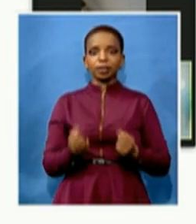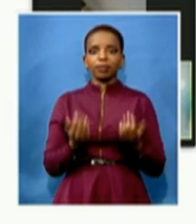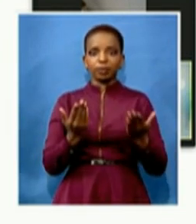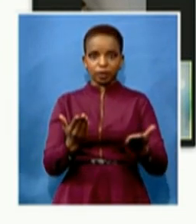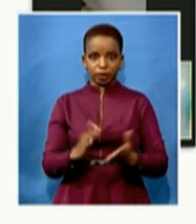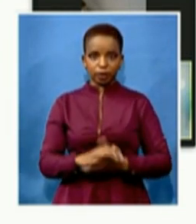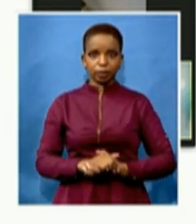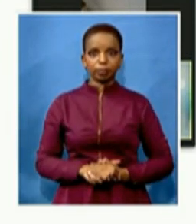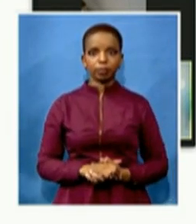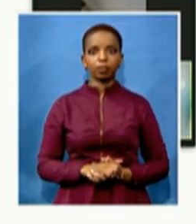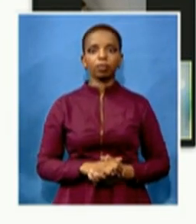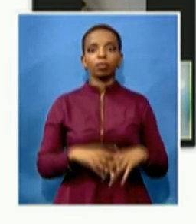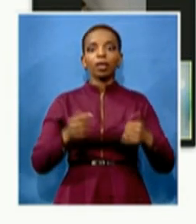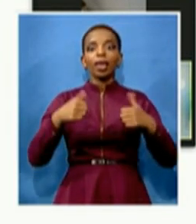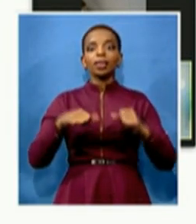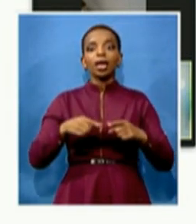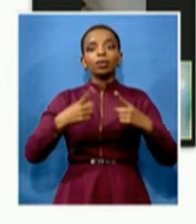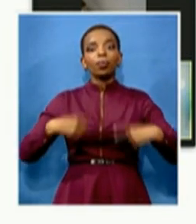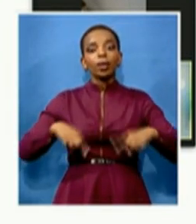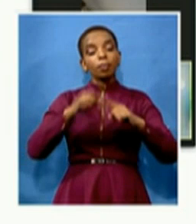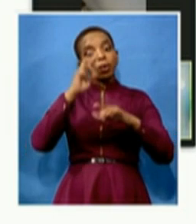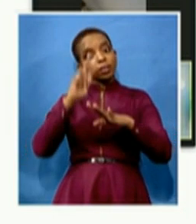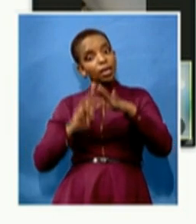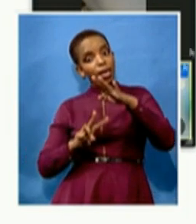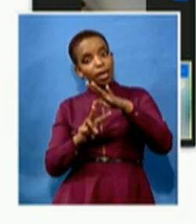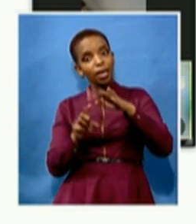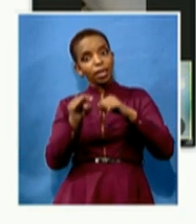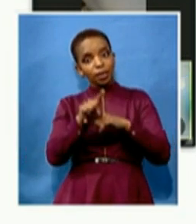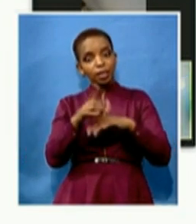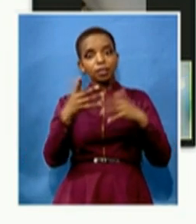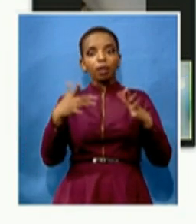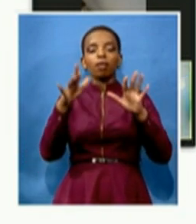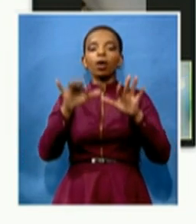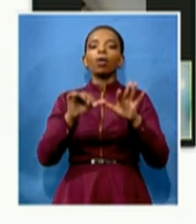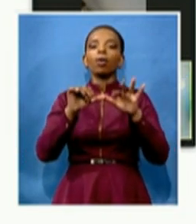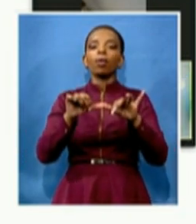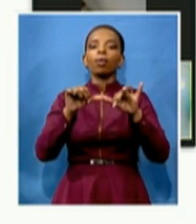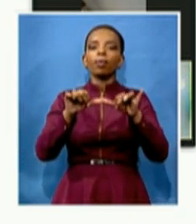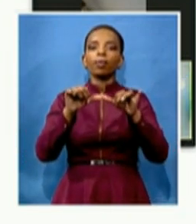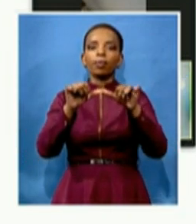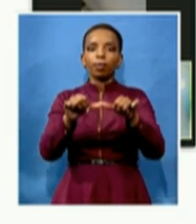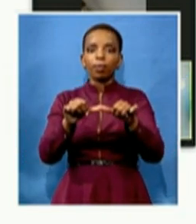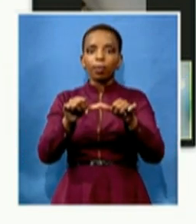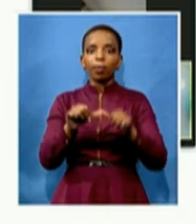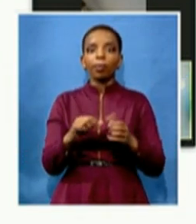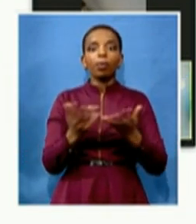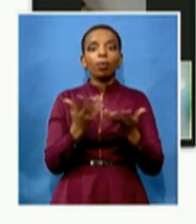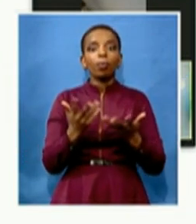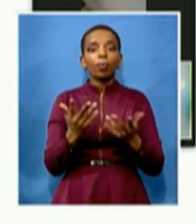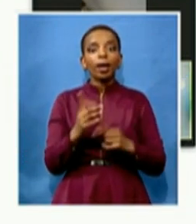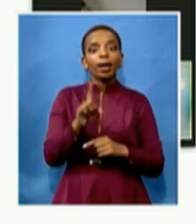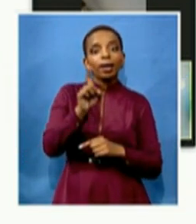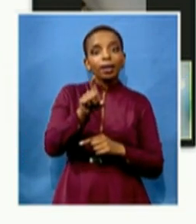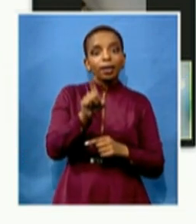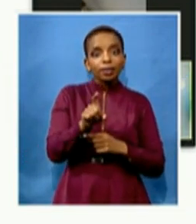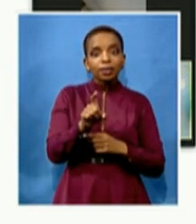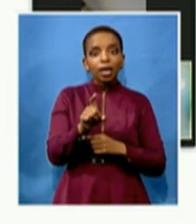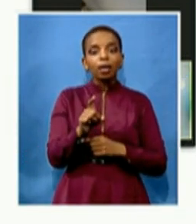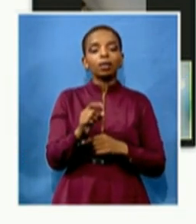all the way up until August, which is where these projections ended, showing